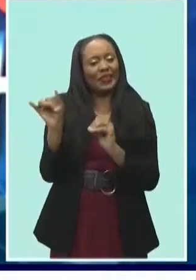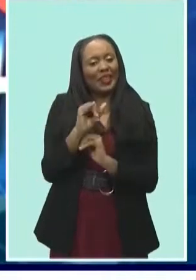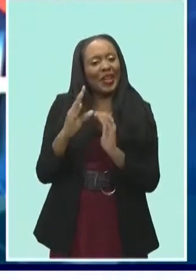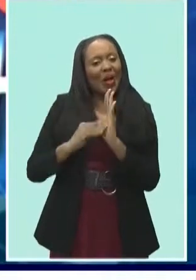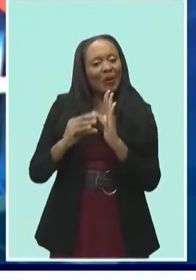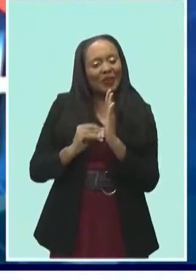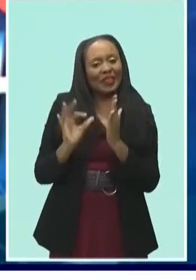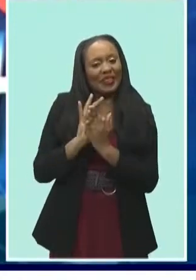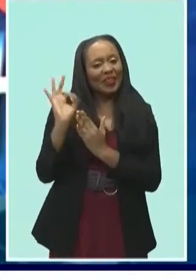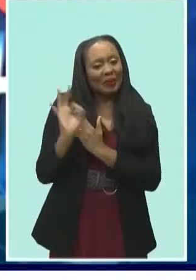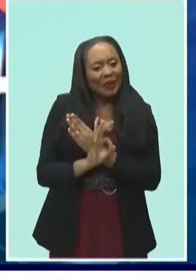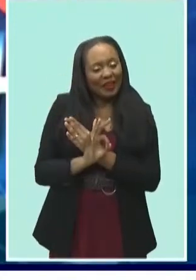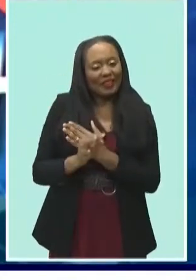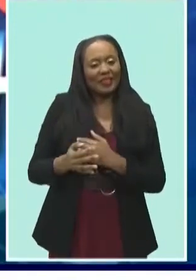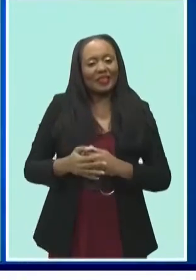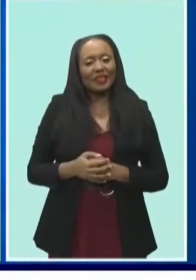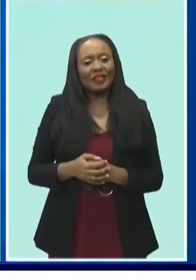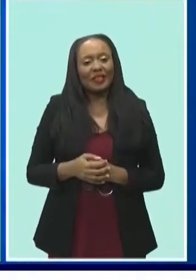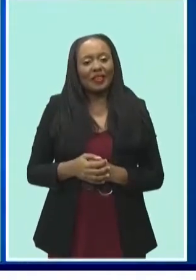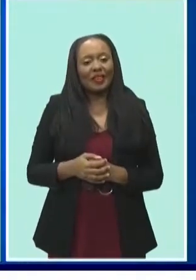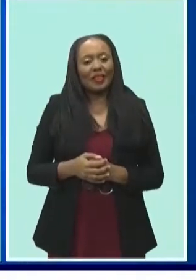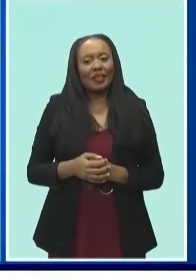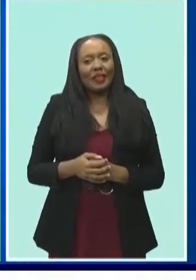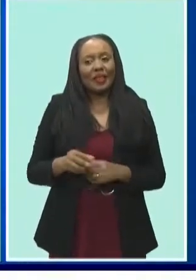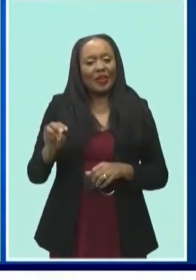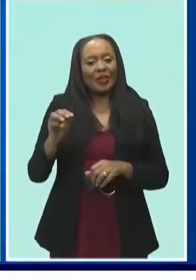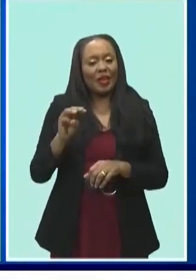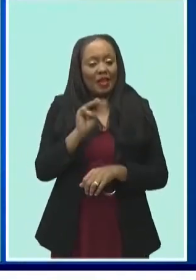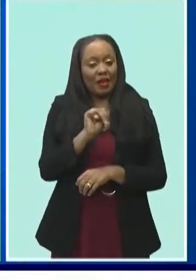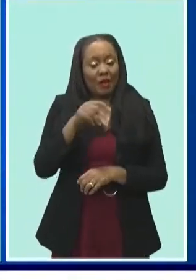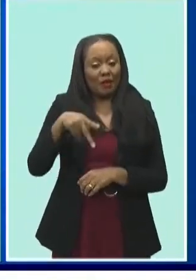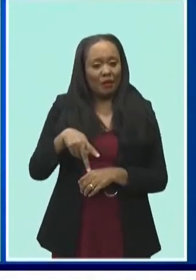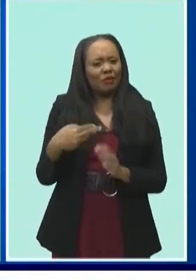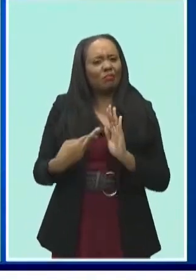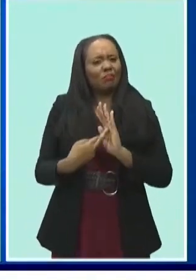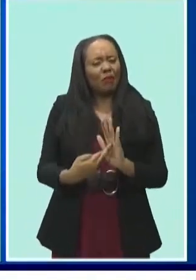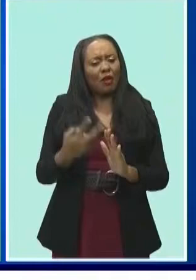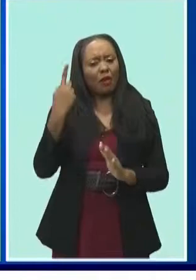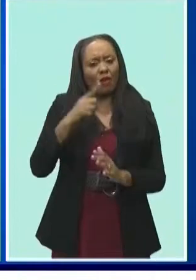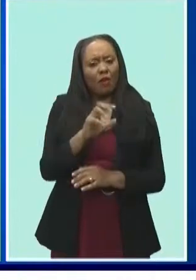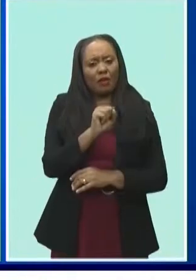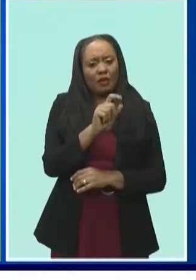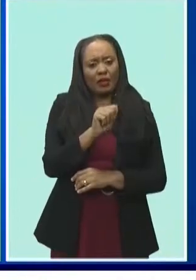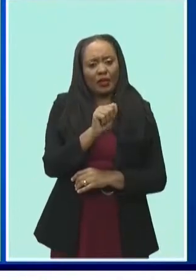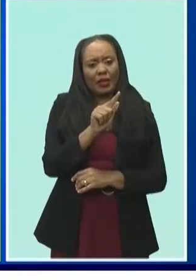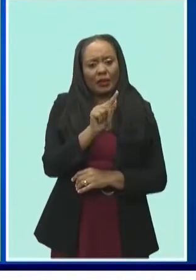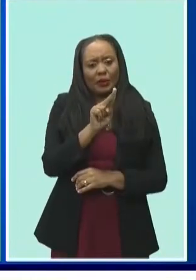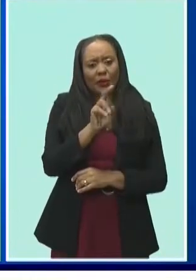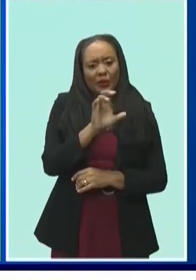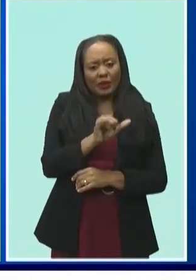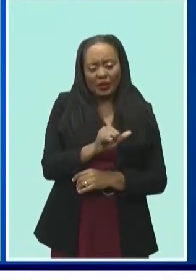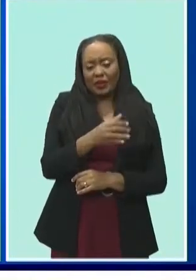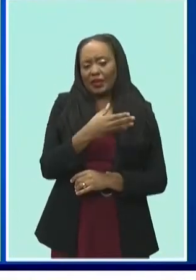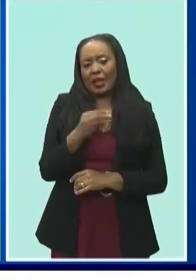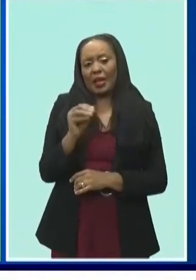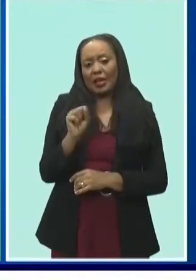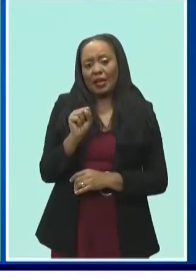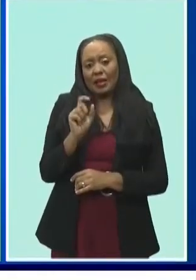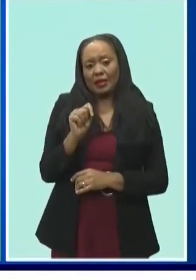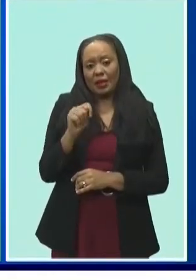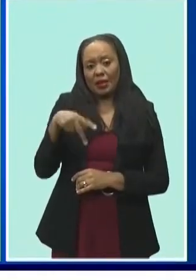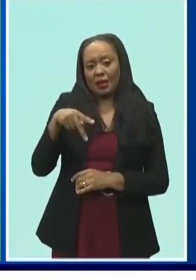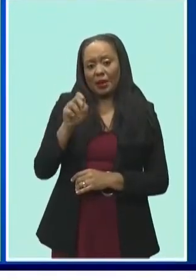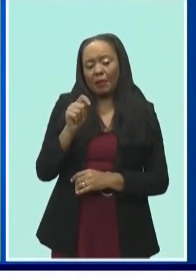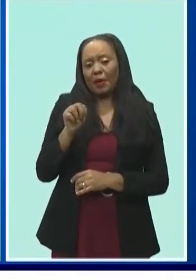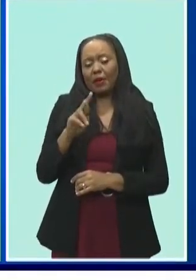in February. Now, the promises are coming from MPs for both parishes, Peter Phillips of St. Lucie and Colin Jordan of St. Peter. They